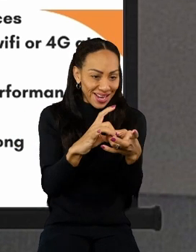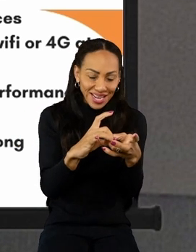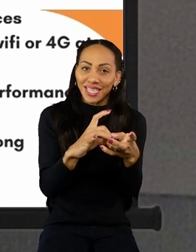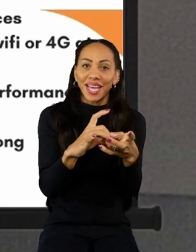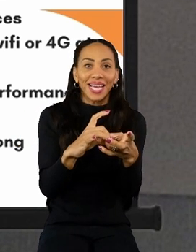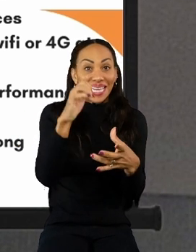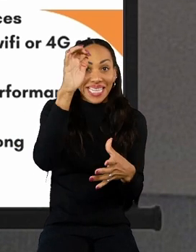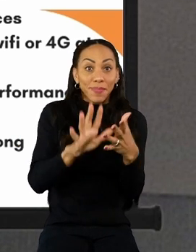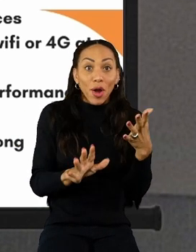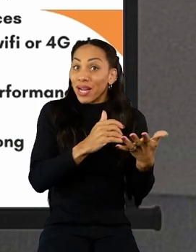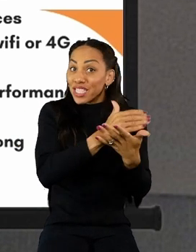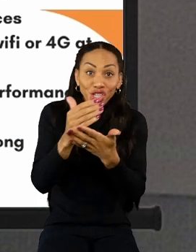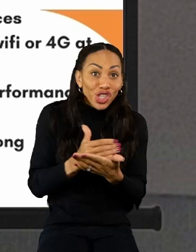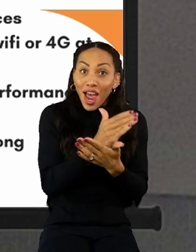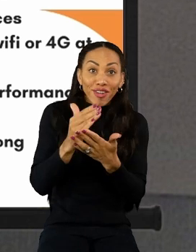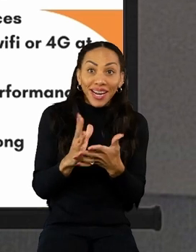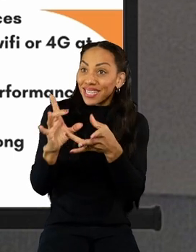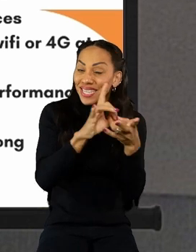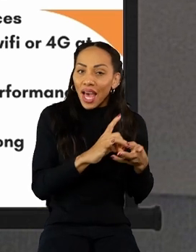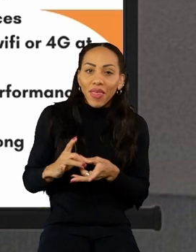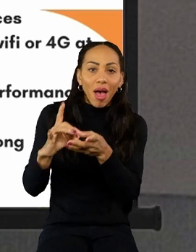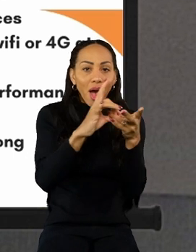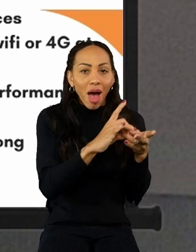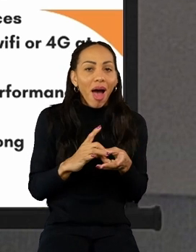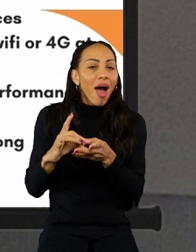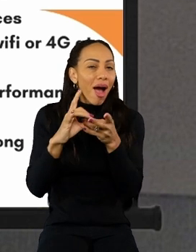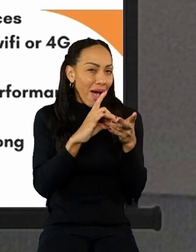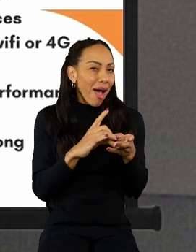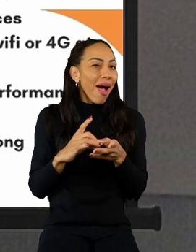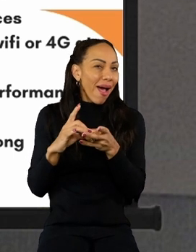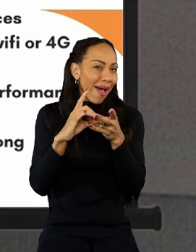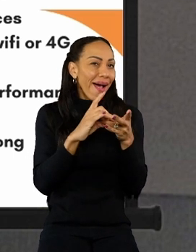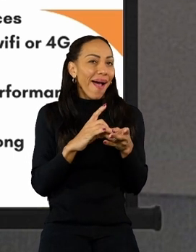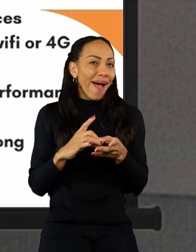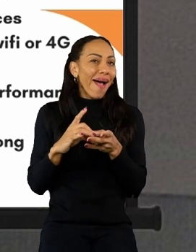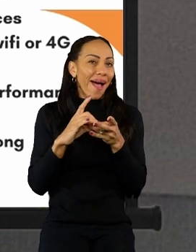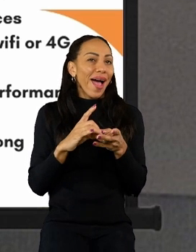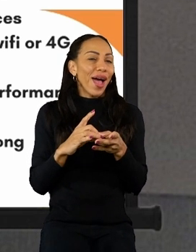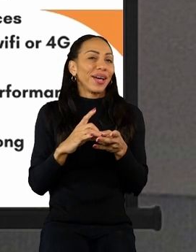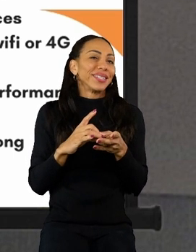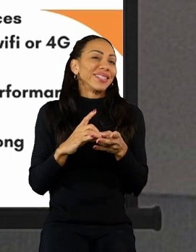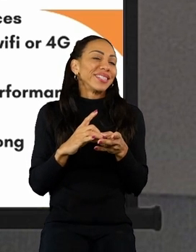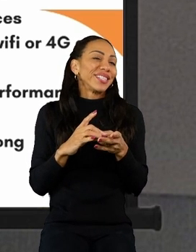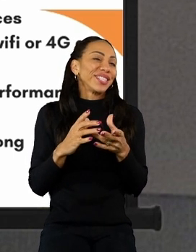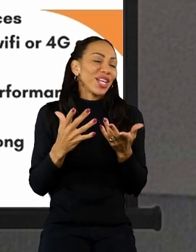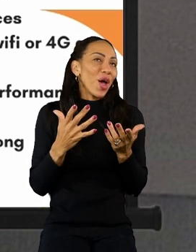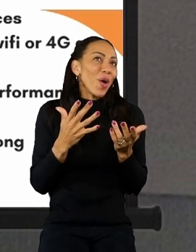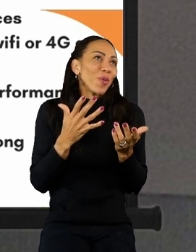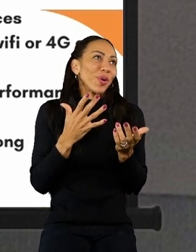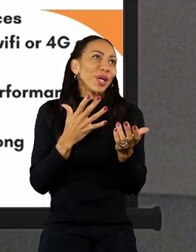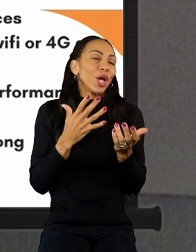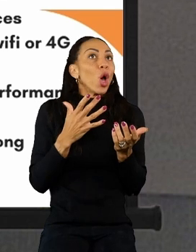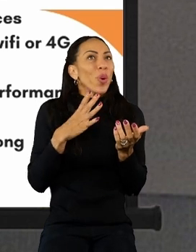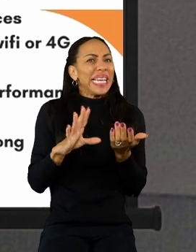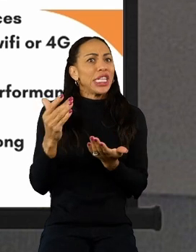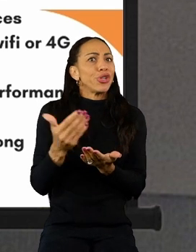live audiences connecting up and sharing an experience together. Gave us a definite taste for thinking